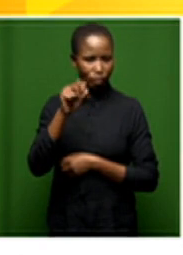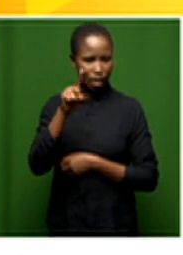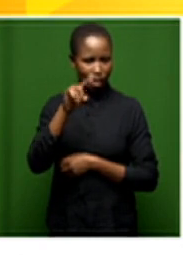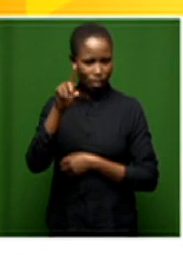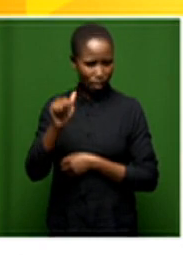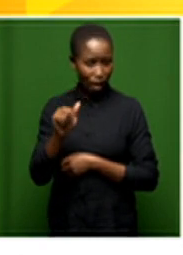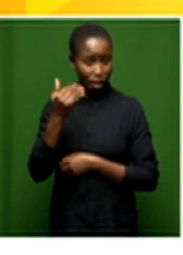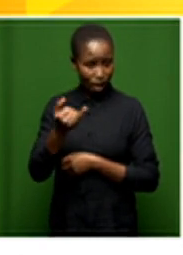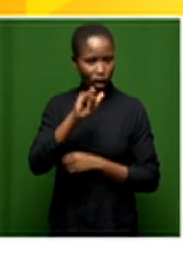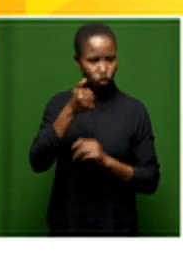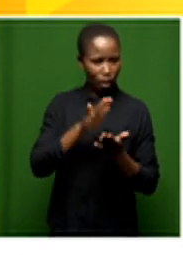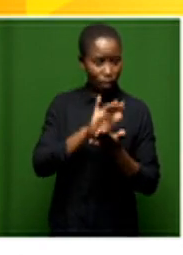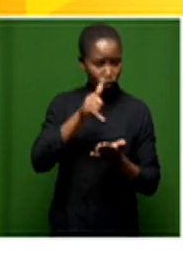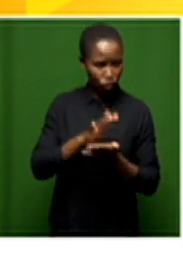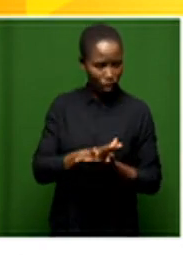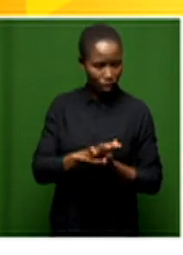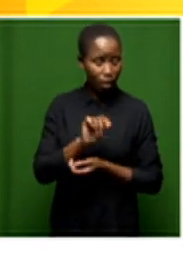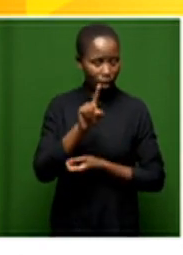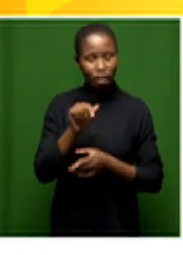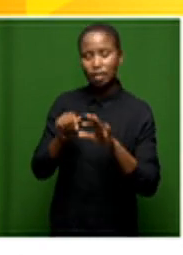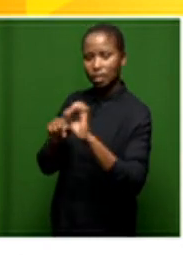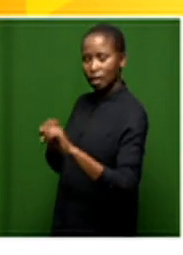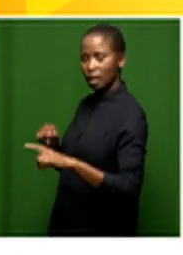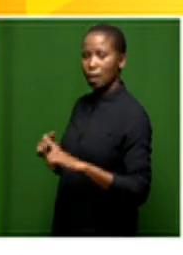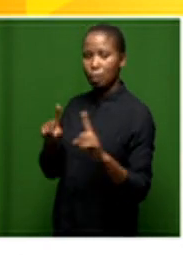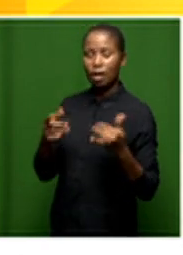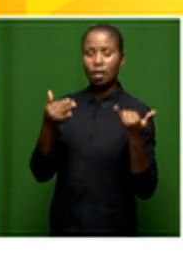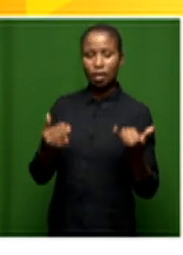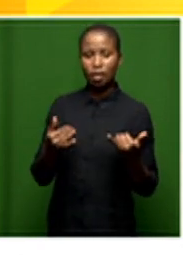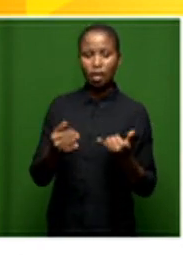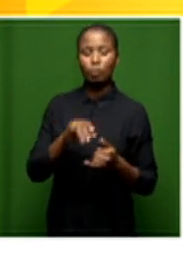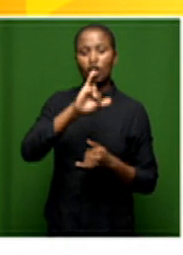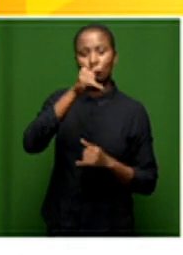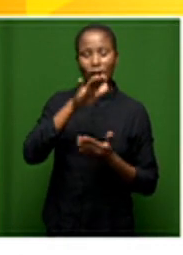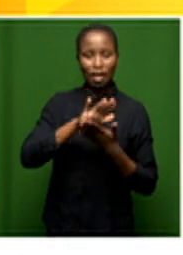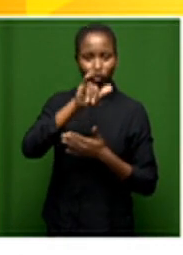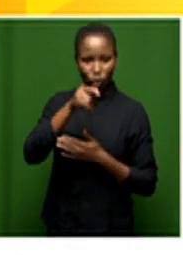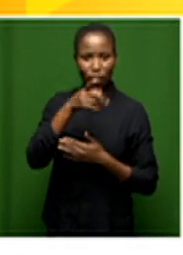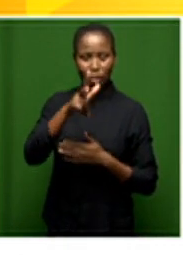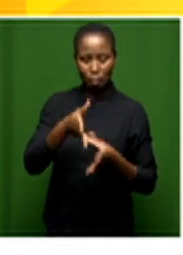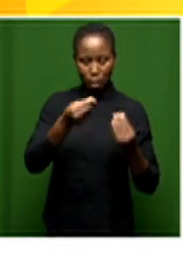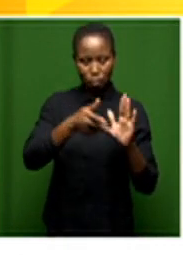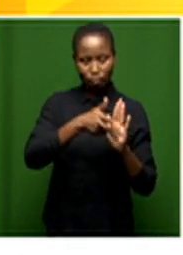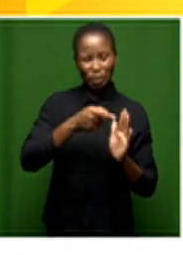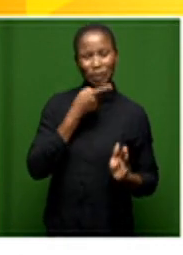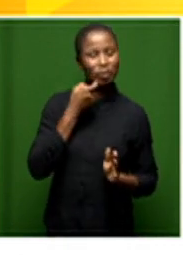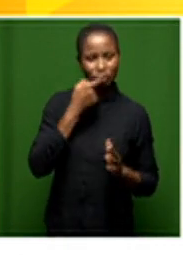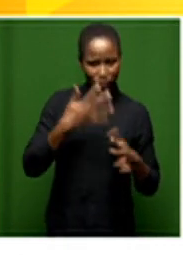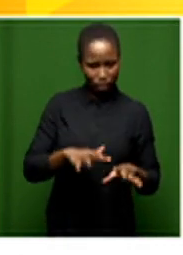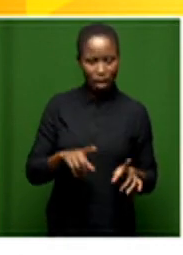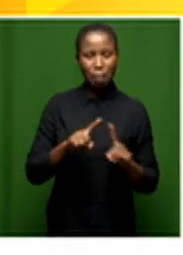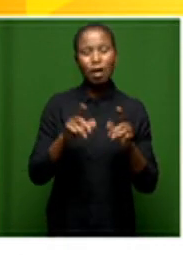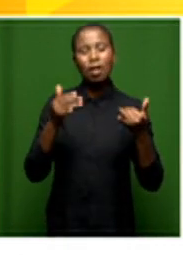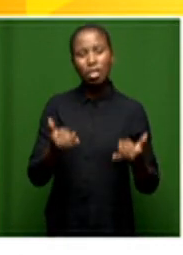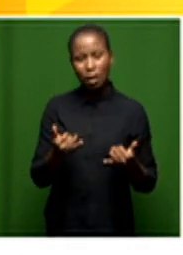now Johnson & Johnson. Okay, so yes. Both. And the AstraZeneca, the Johnson & Johnson has just got approval as well. Let's talk to side